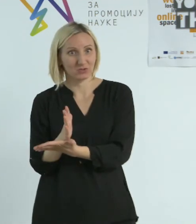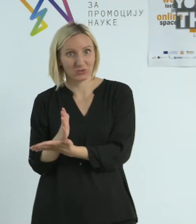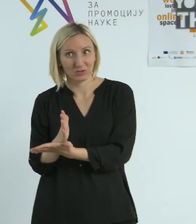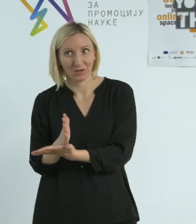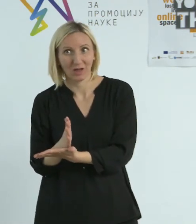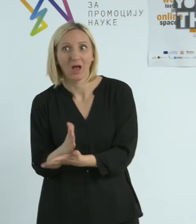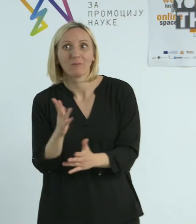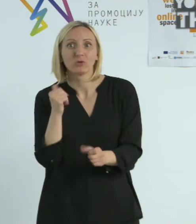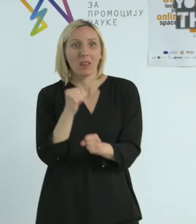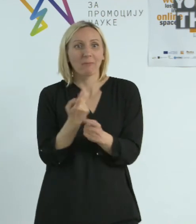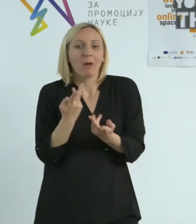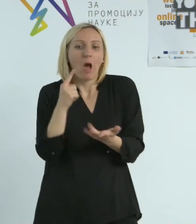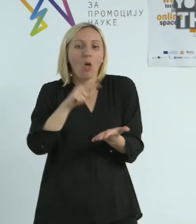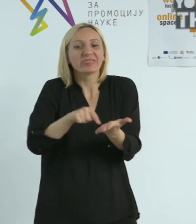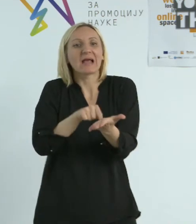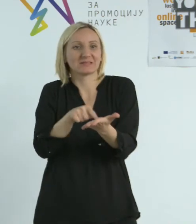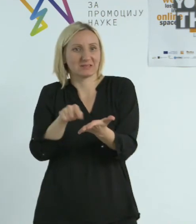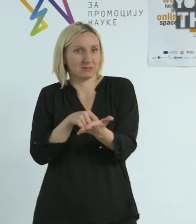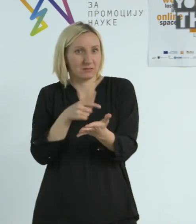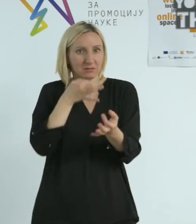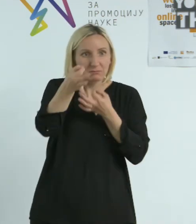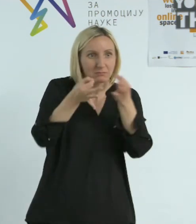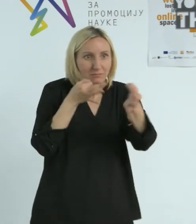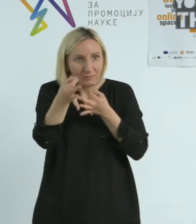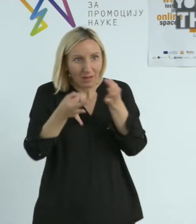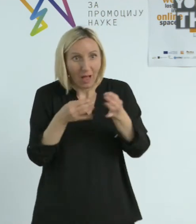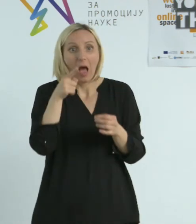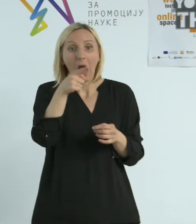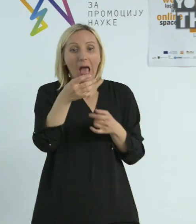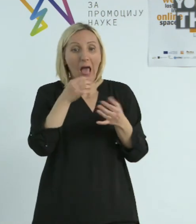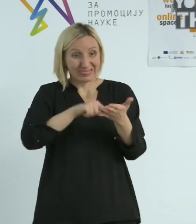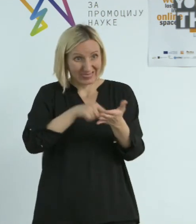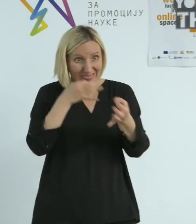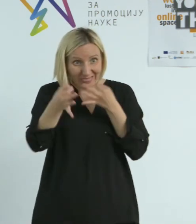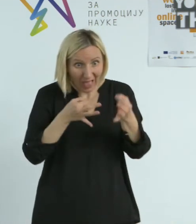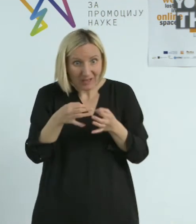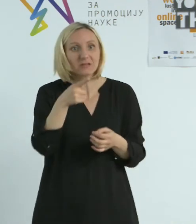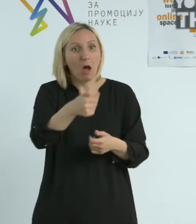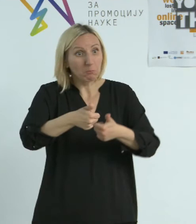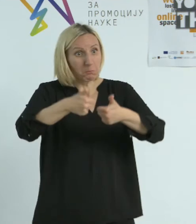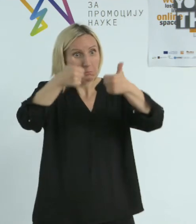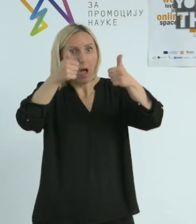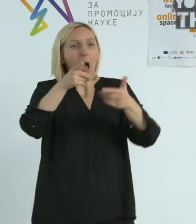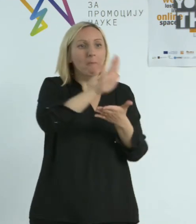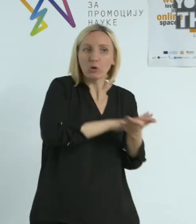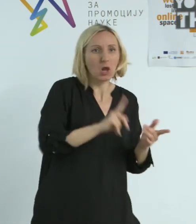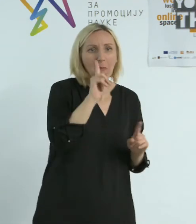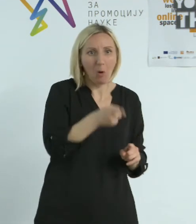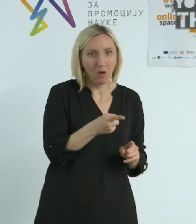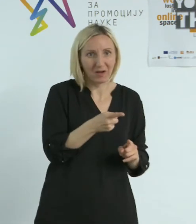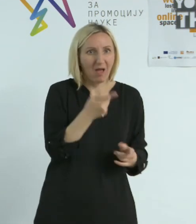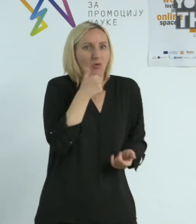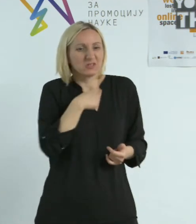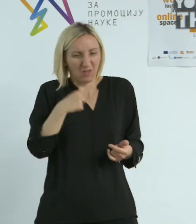to make some kind of test. So if they pass the test, so they don't have to go all the way from the beginning, because that's